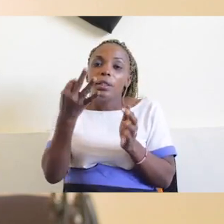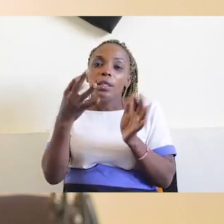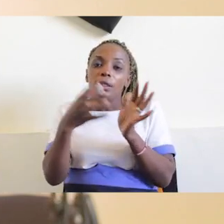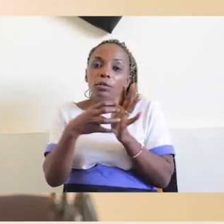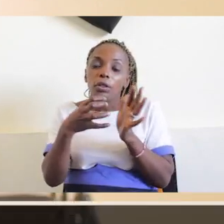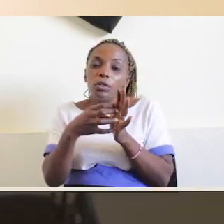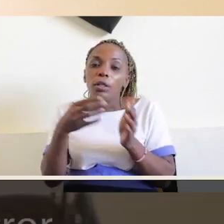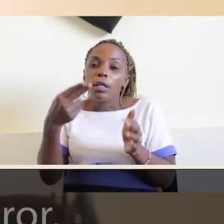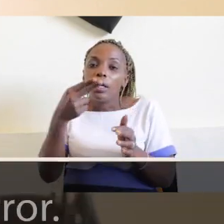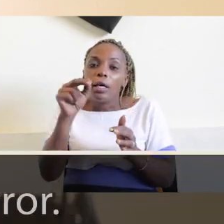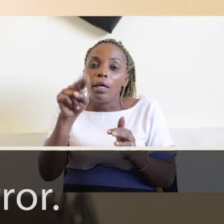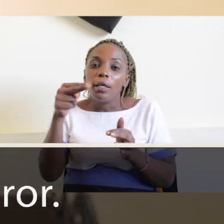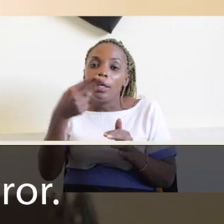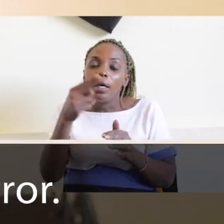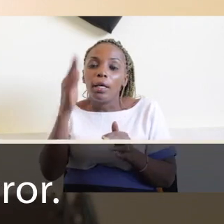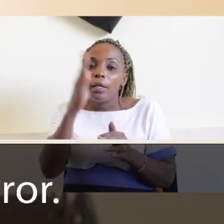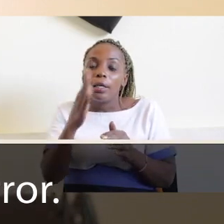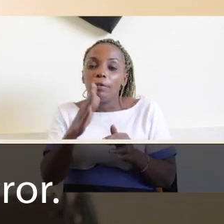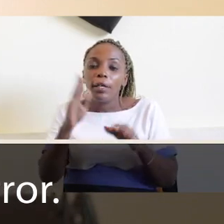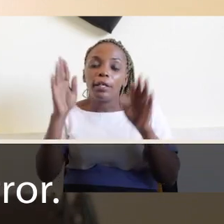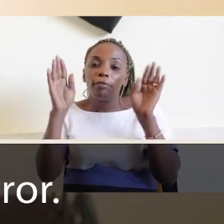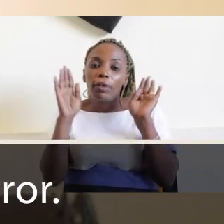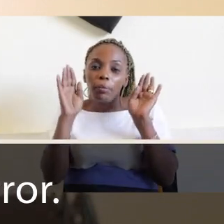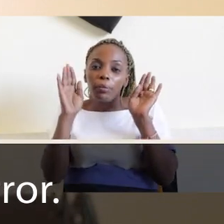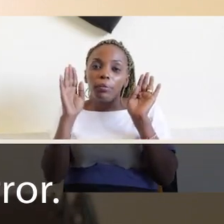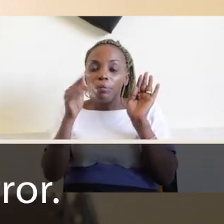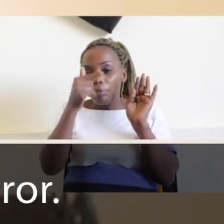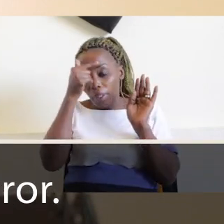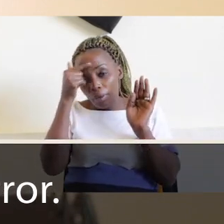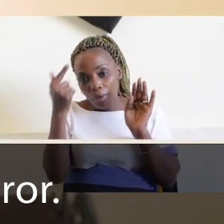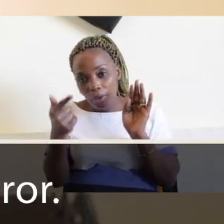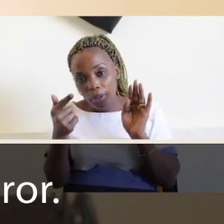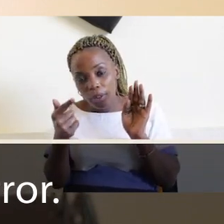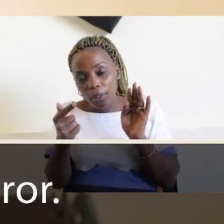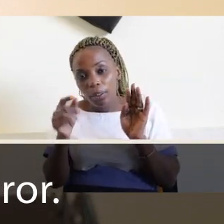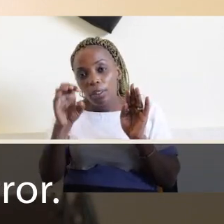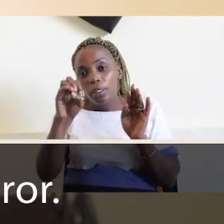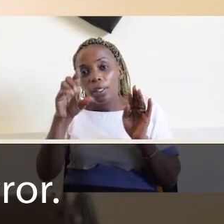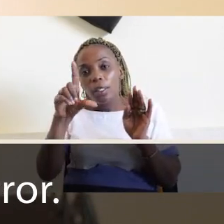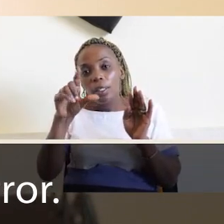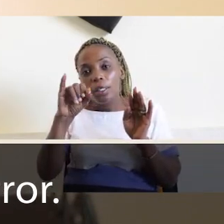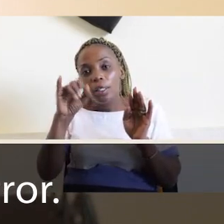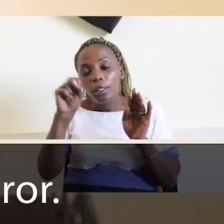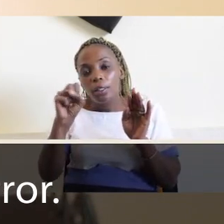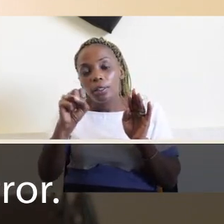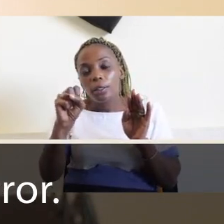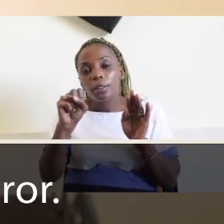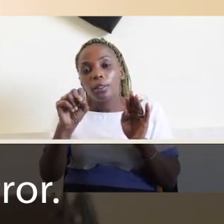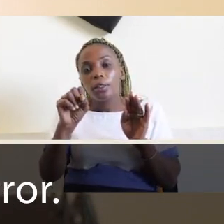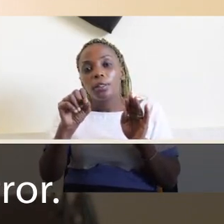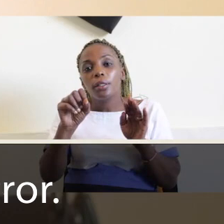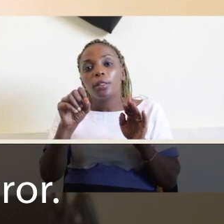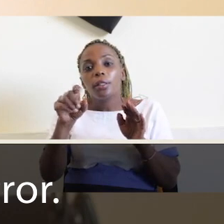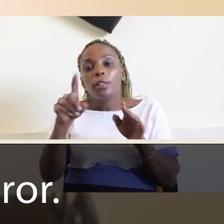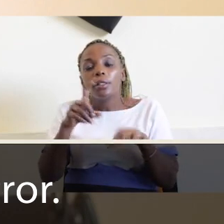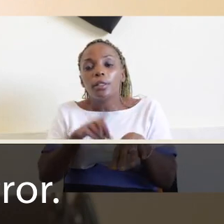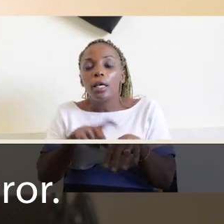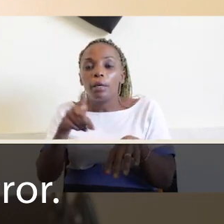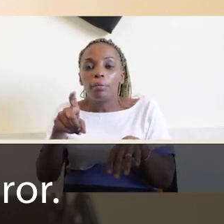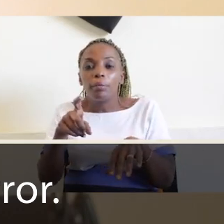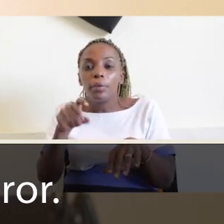the third situation is that Hannah did not give up because of Eli's error. Eli was the